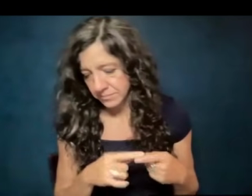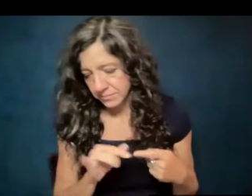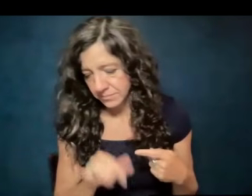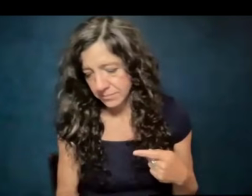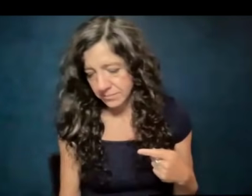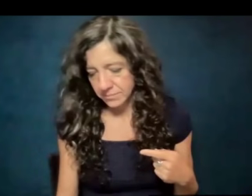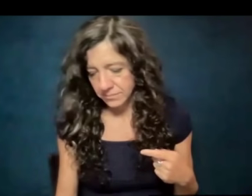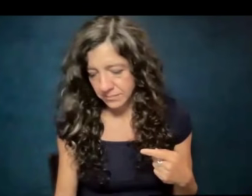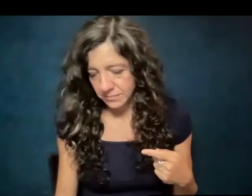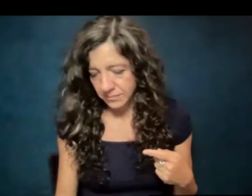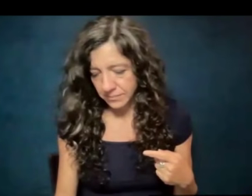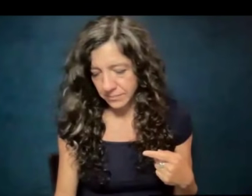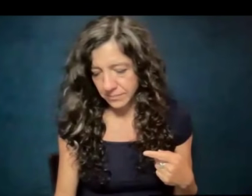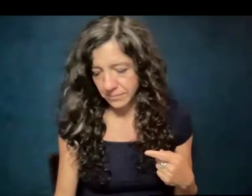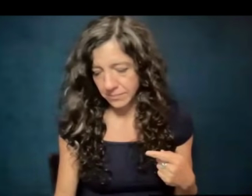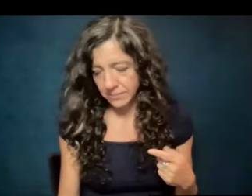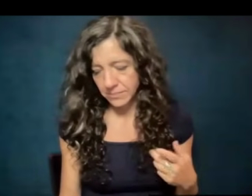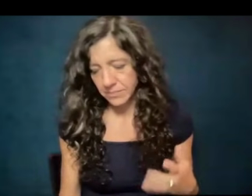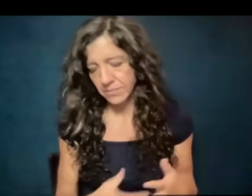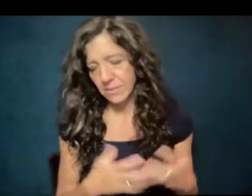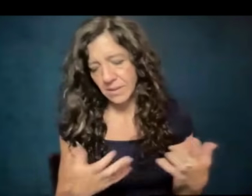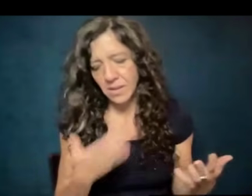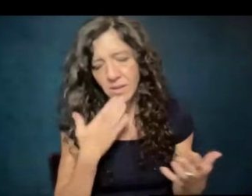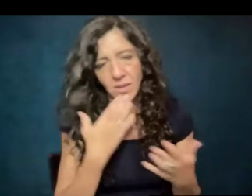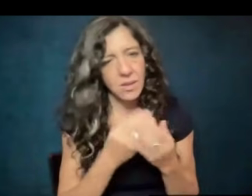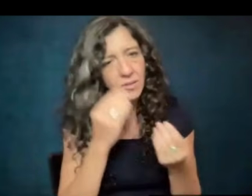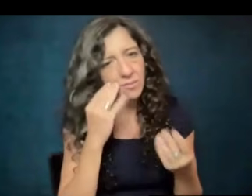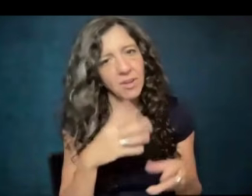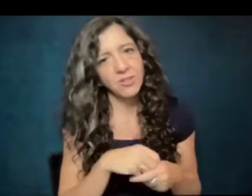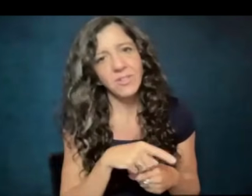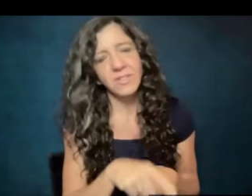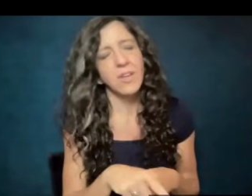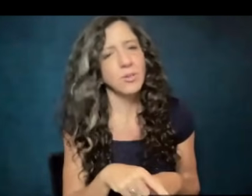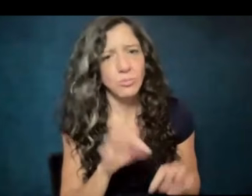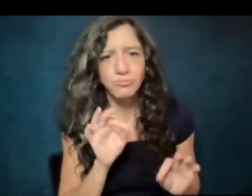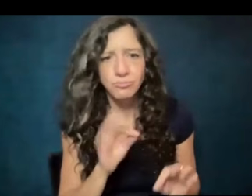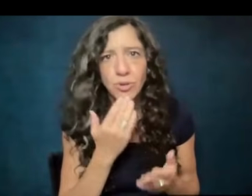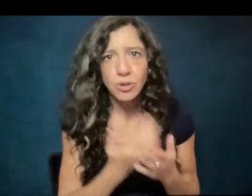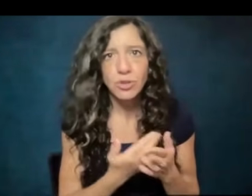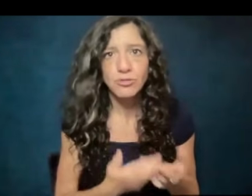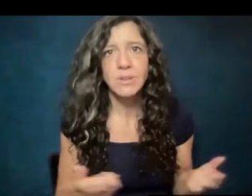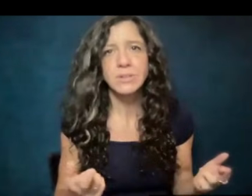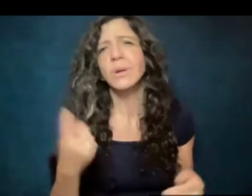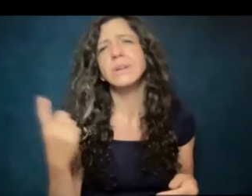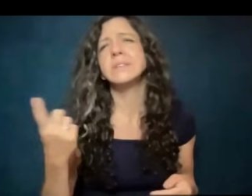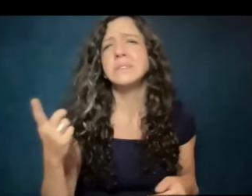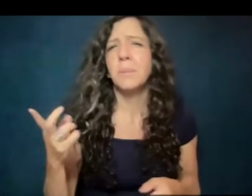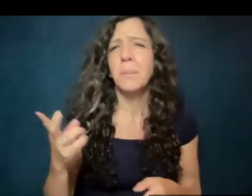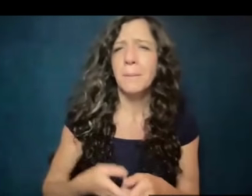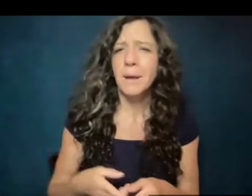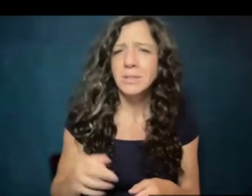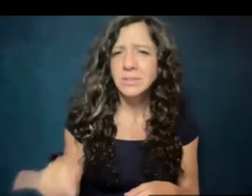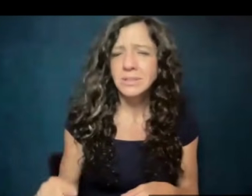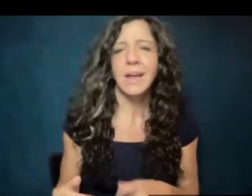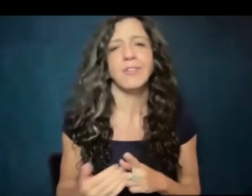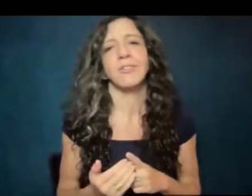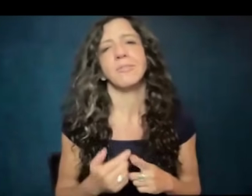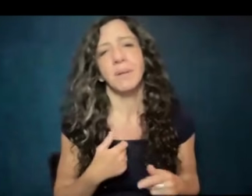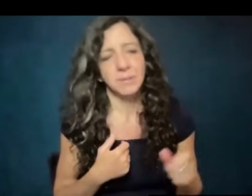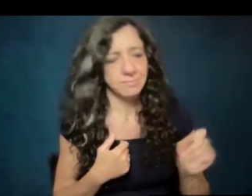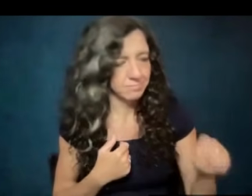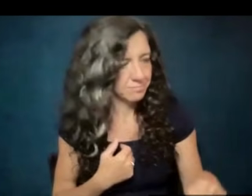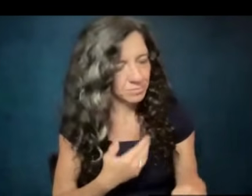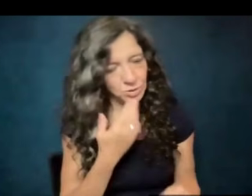buy-in. So there's a lot of great information in there. So it is a great resource. So somebody mentioned it and reminded me that that is a